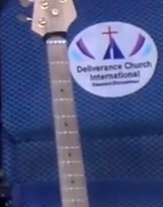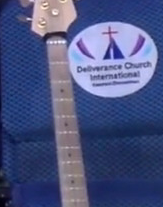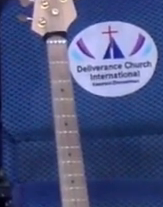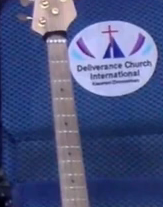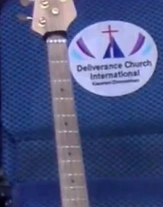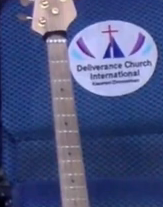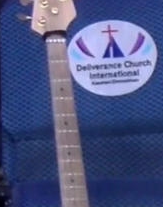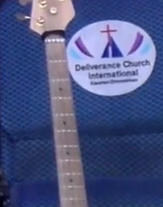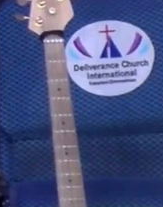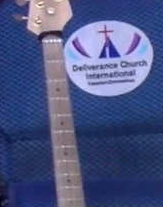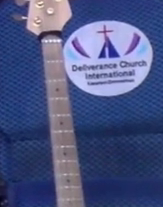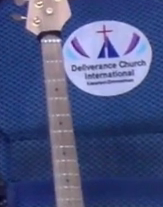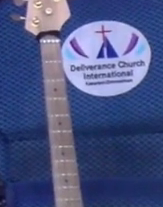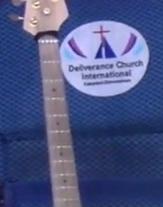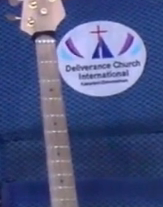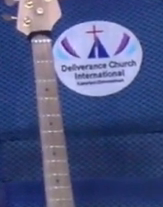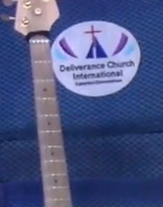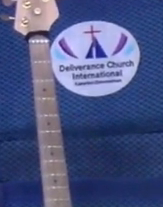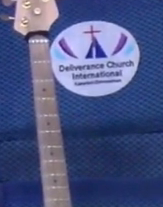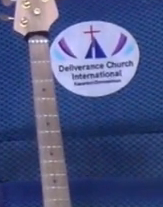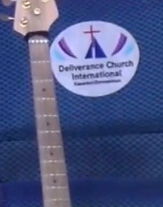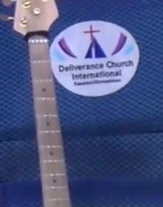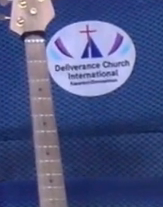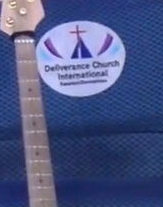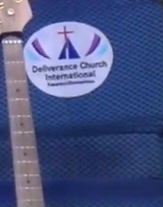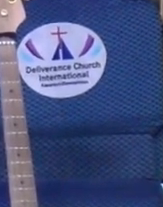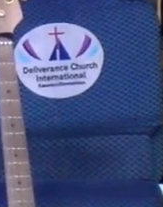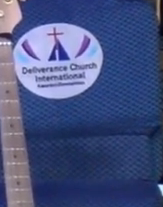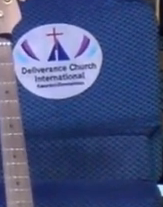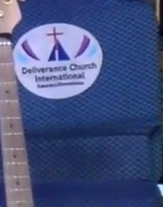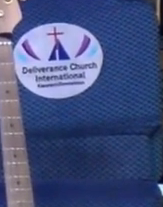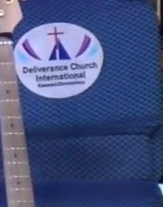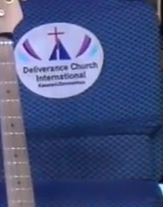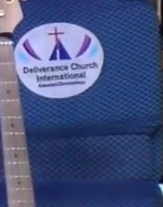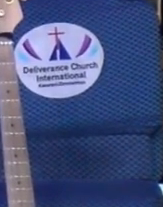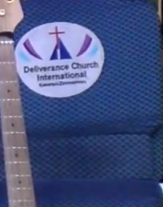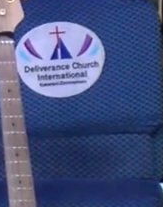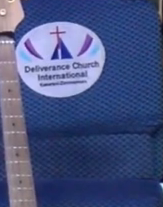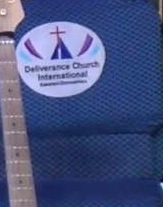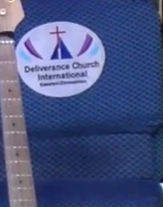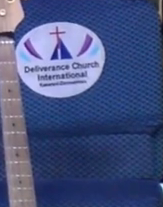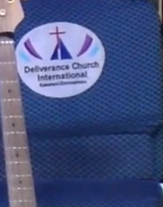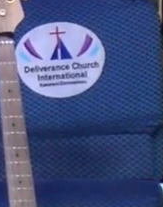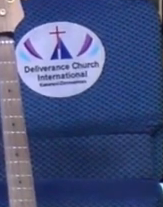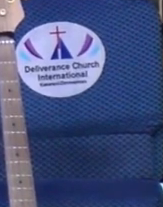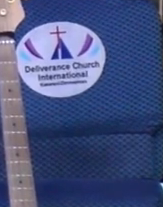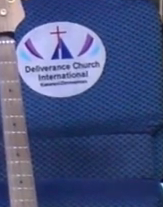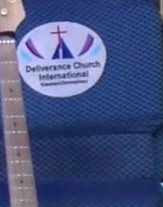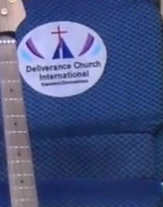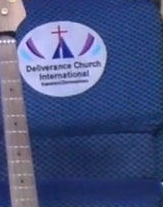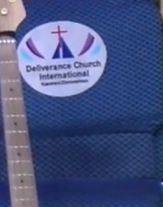Akasema. Shh. Kimya. I don't do it in England. Aha, sifanyi haya kule Uingereza. But this is Sweden.